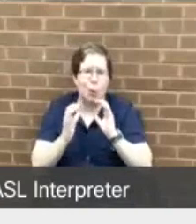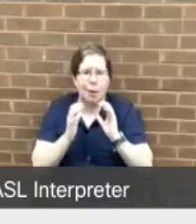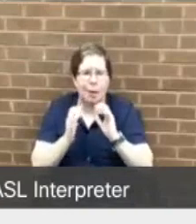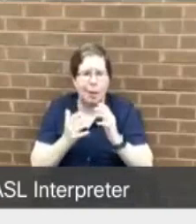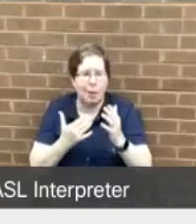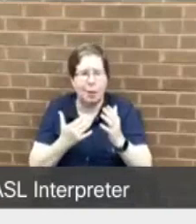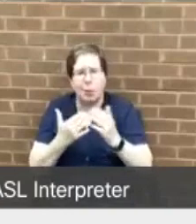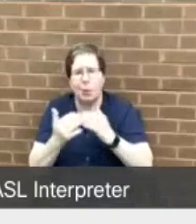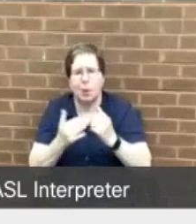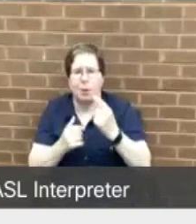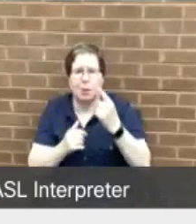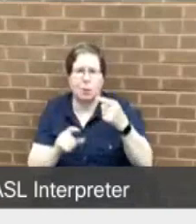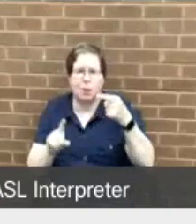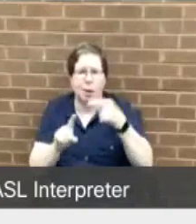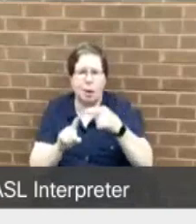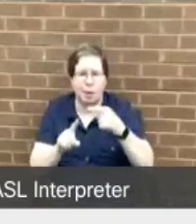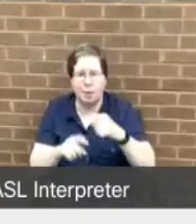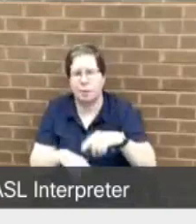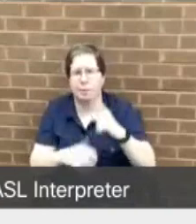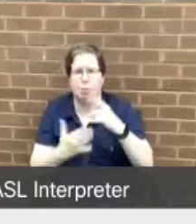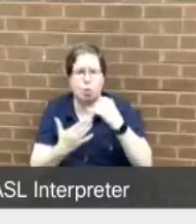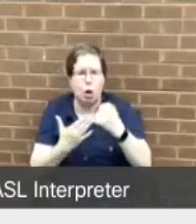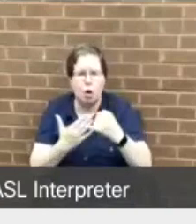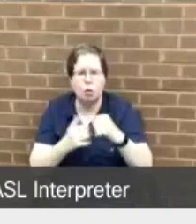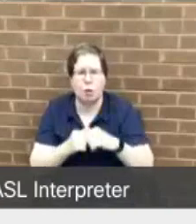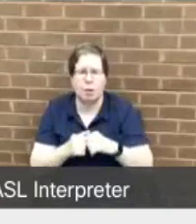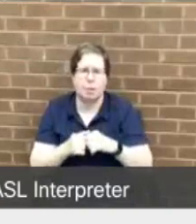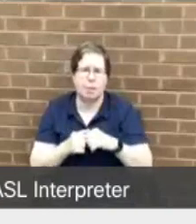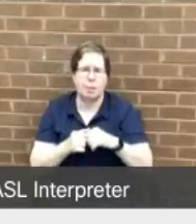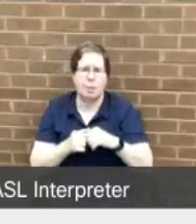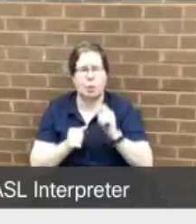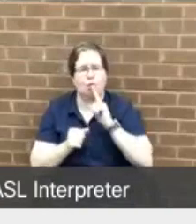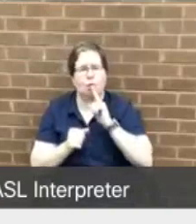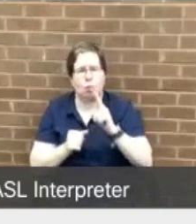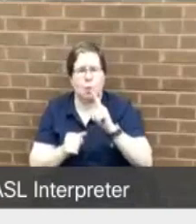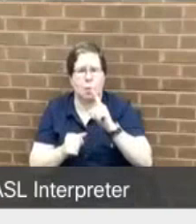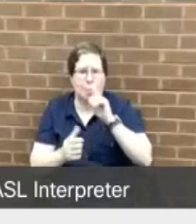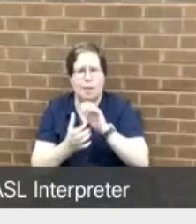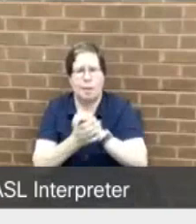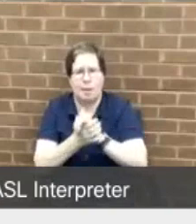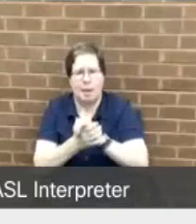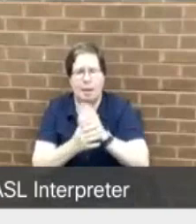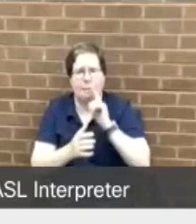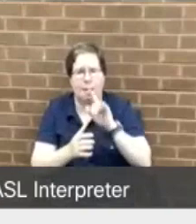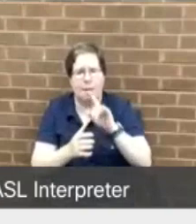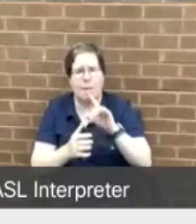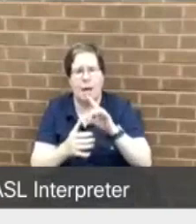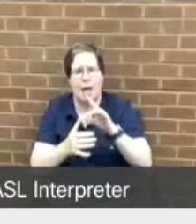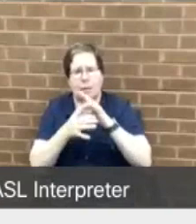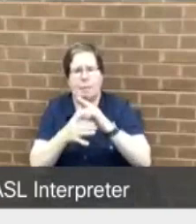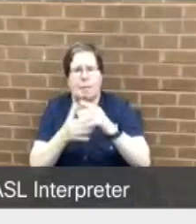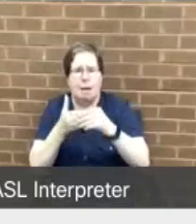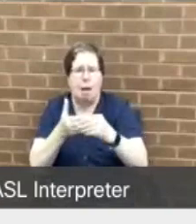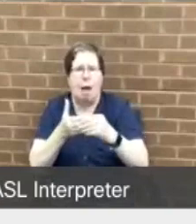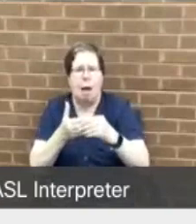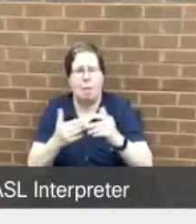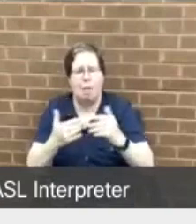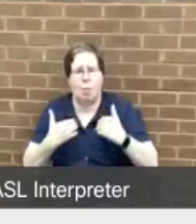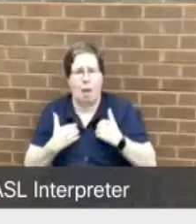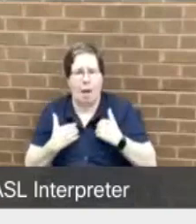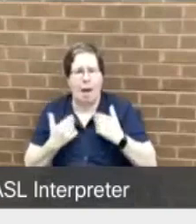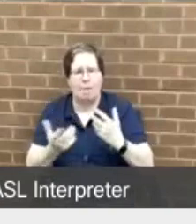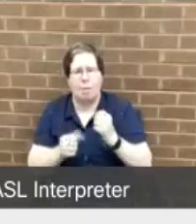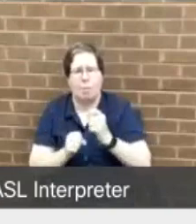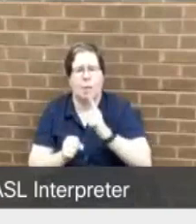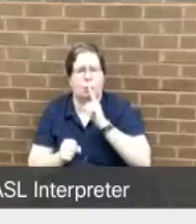it's one particular project or another, we really believe in the context guide that we've developed in making